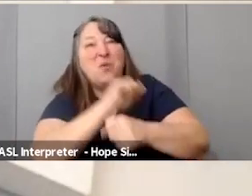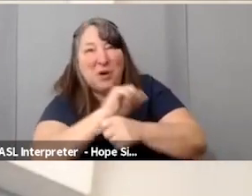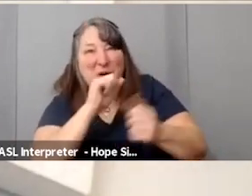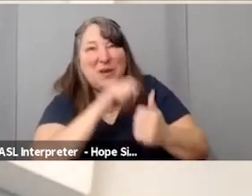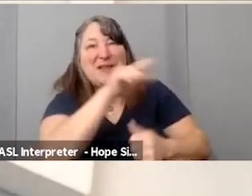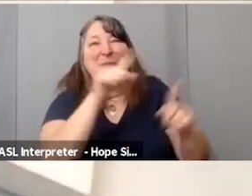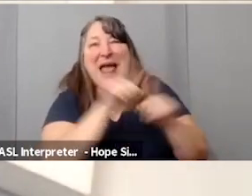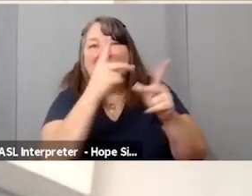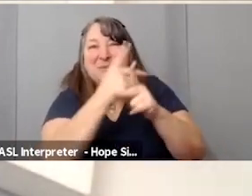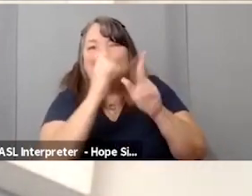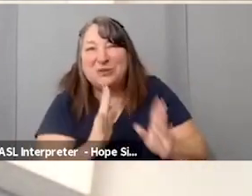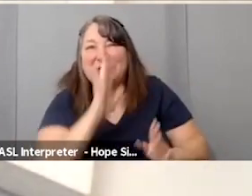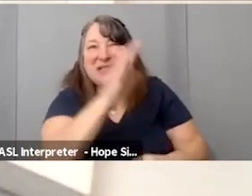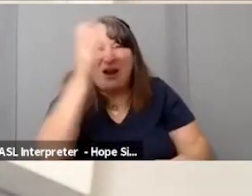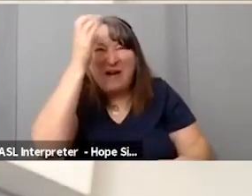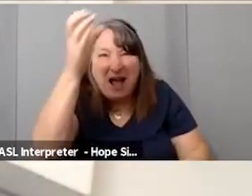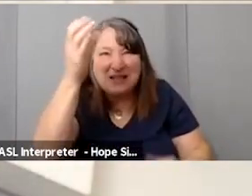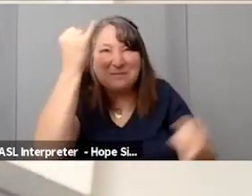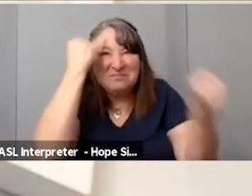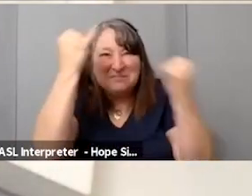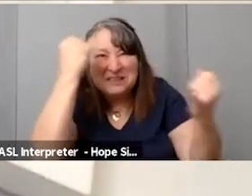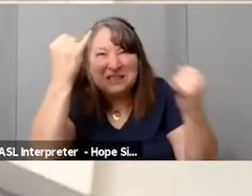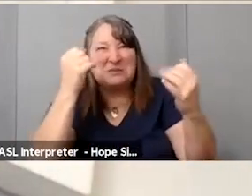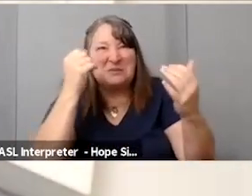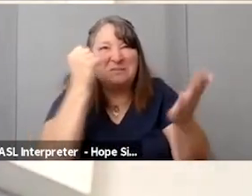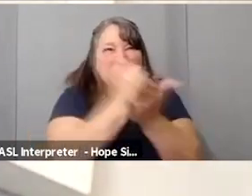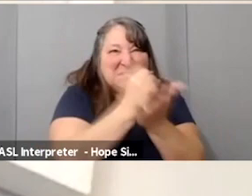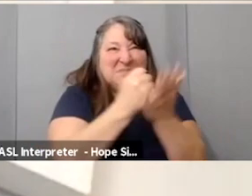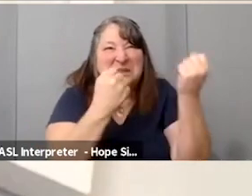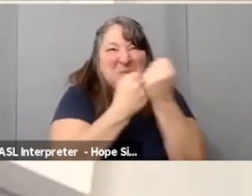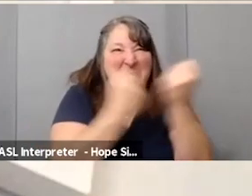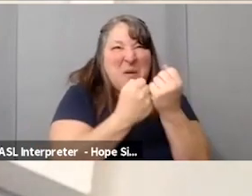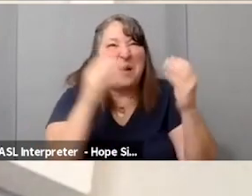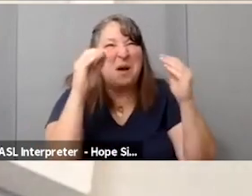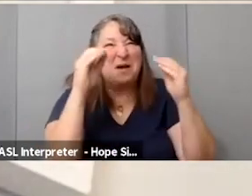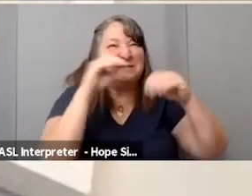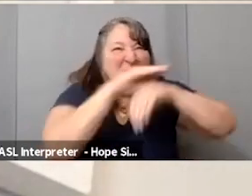concept, gave them sharp direction, and then from there, now we have them.